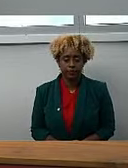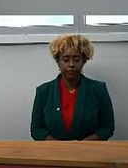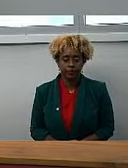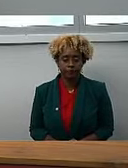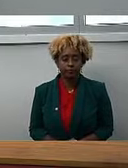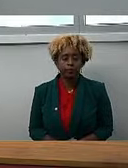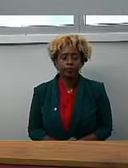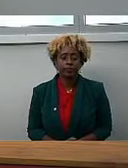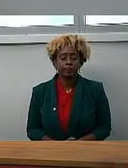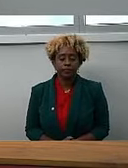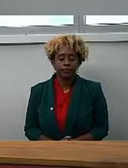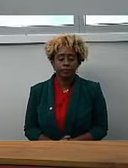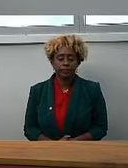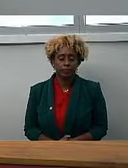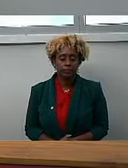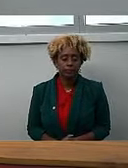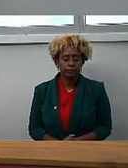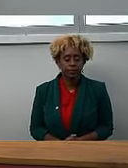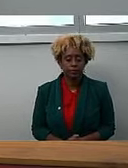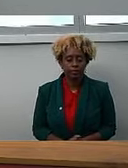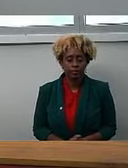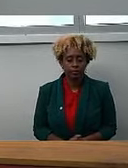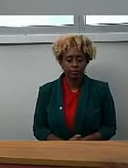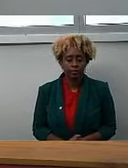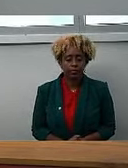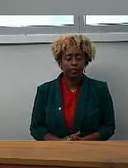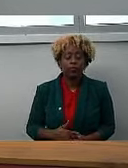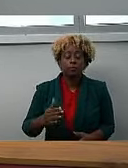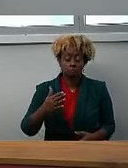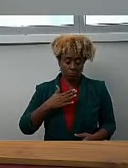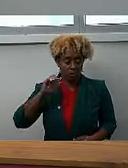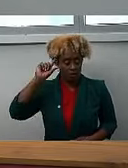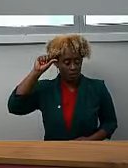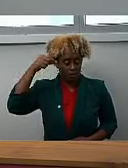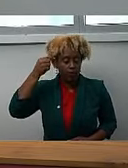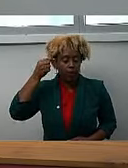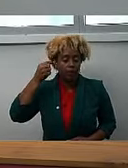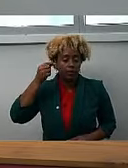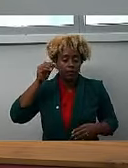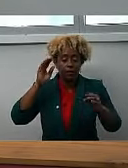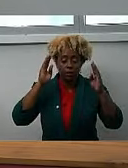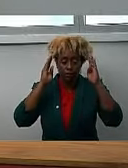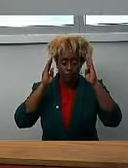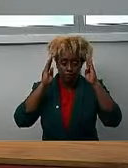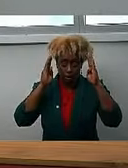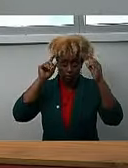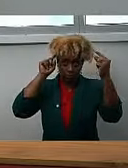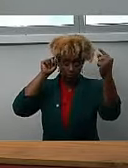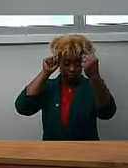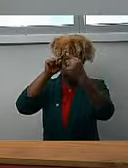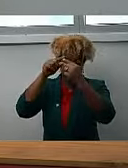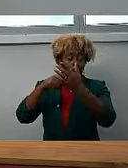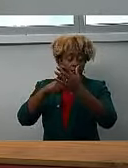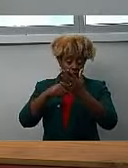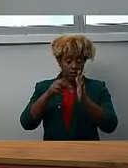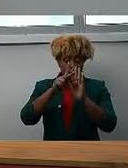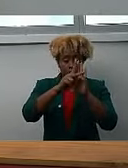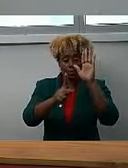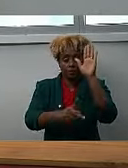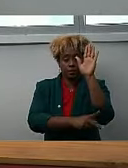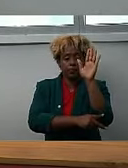Madam President, Mr. Speaker, my government's strategic priorities for this session of Parliament are